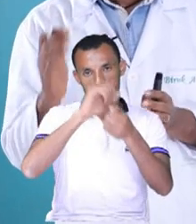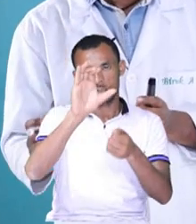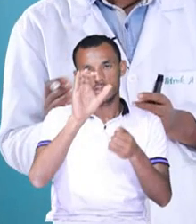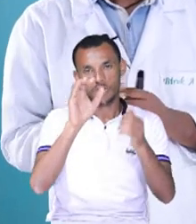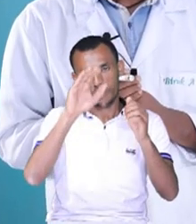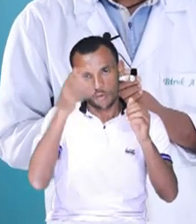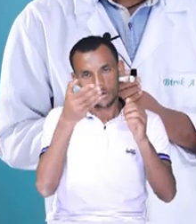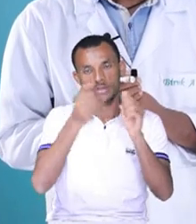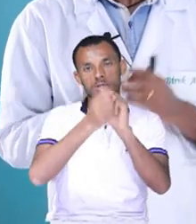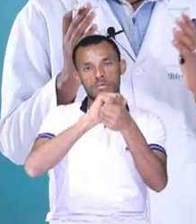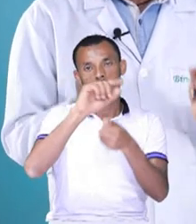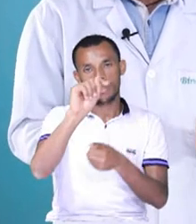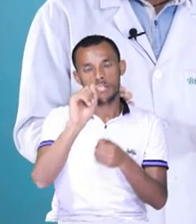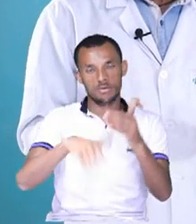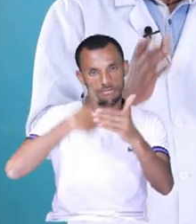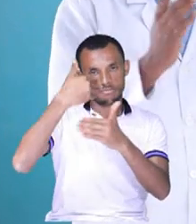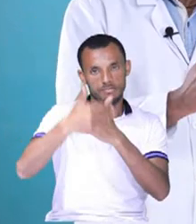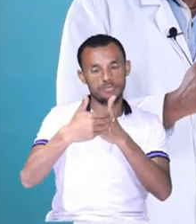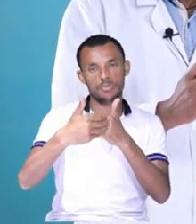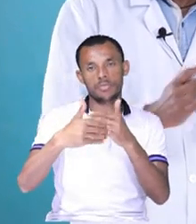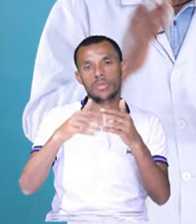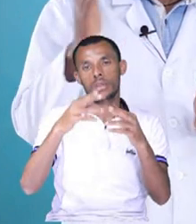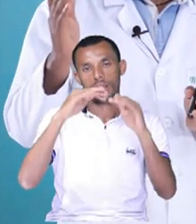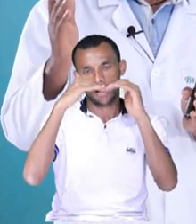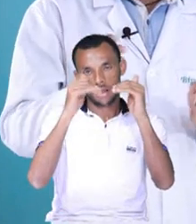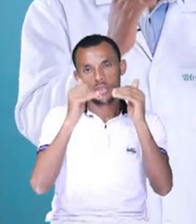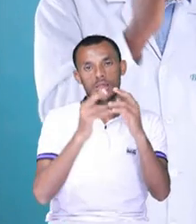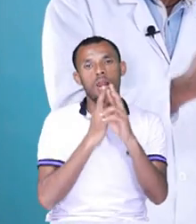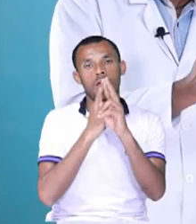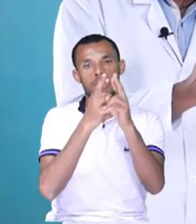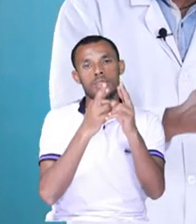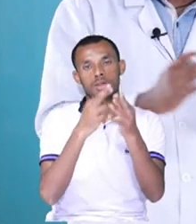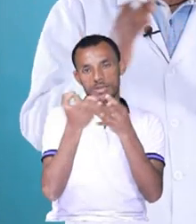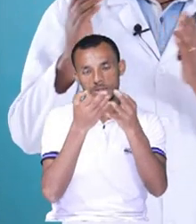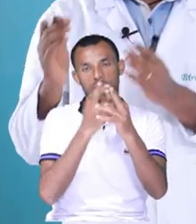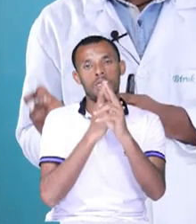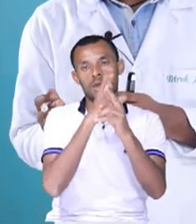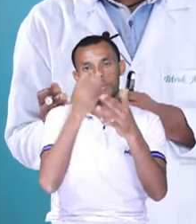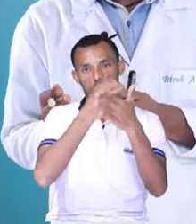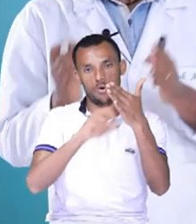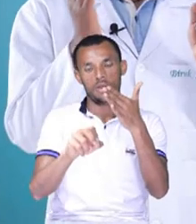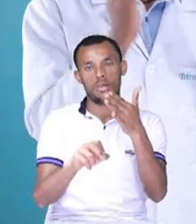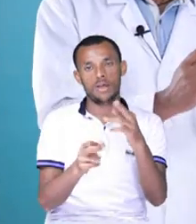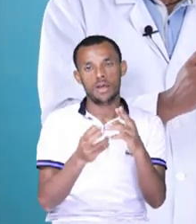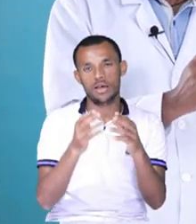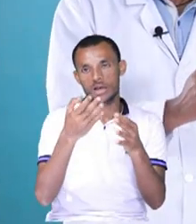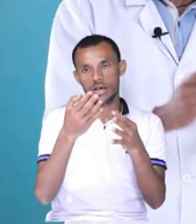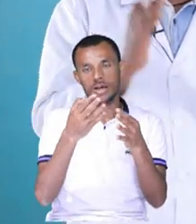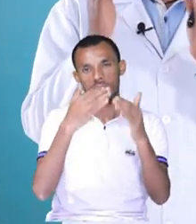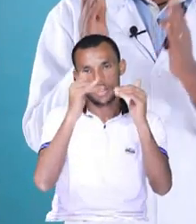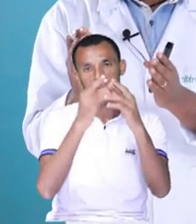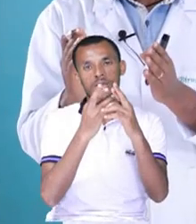over changing time. The other one is rate expression for reactant and rate expression for product. Rate expression